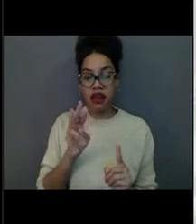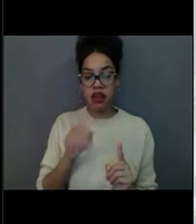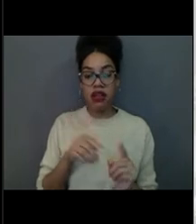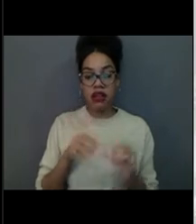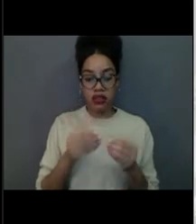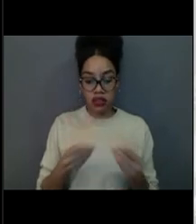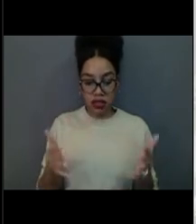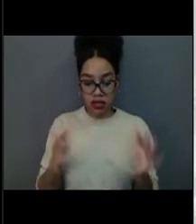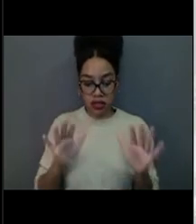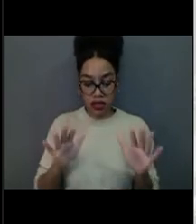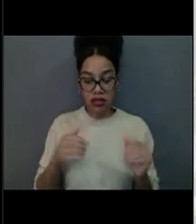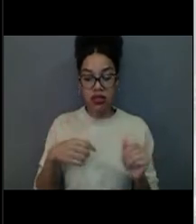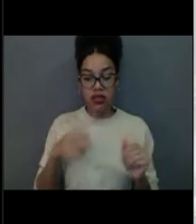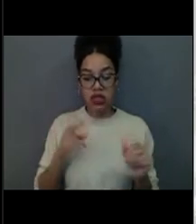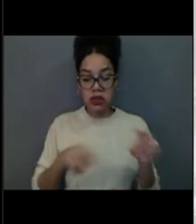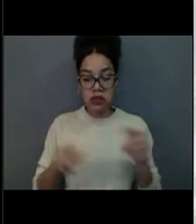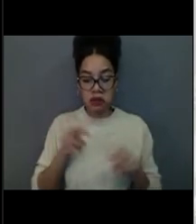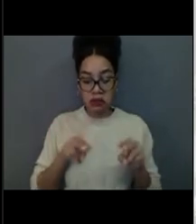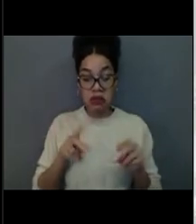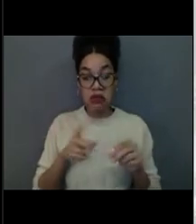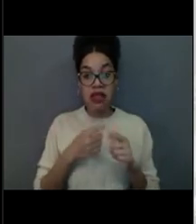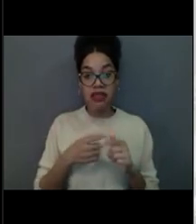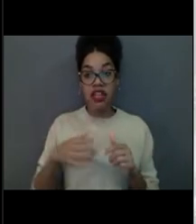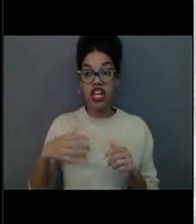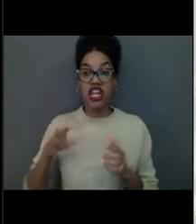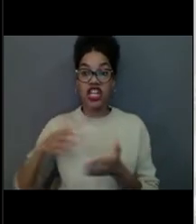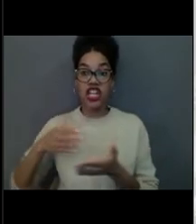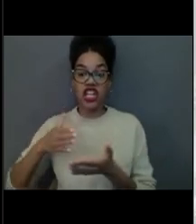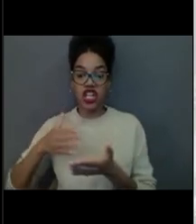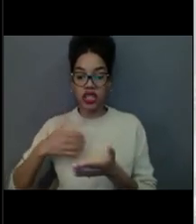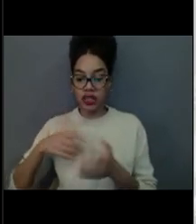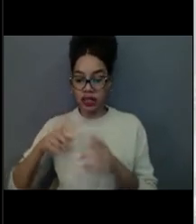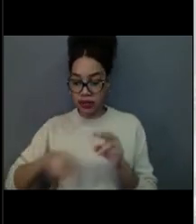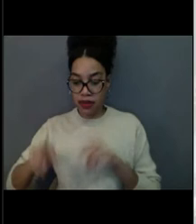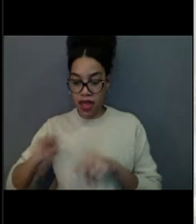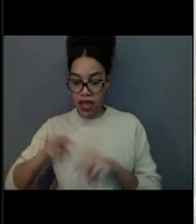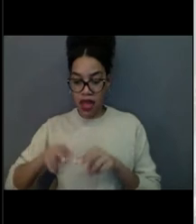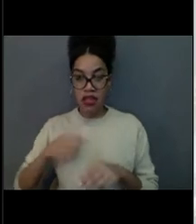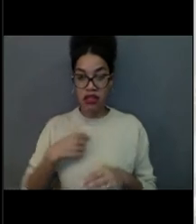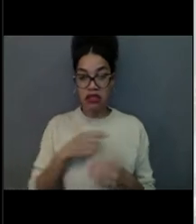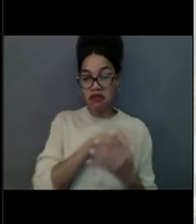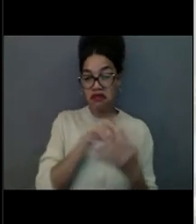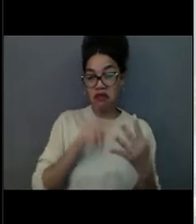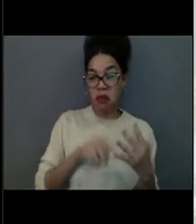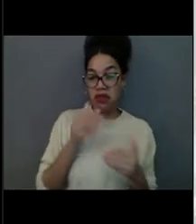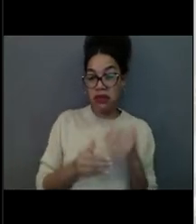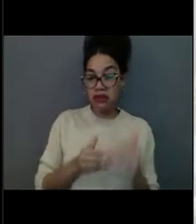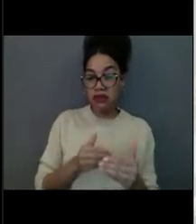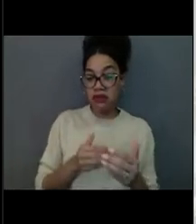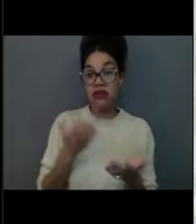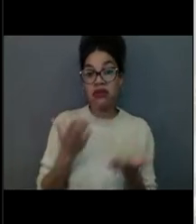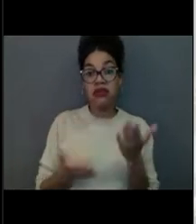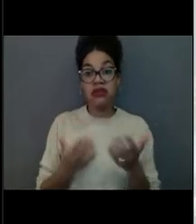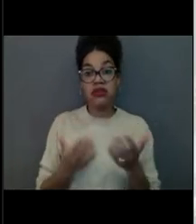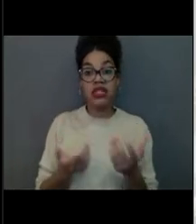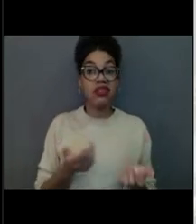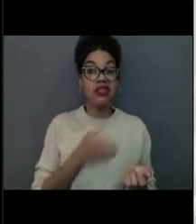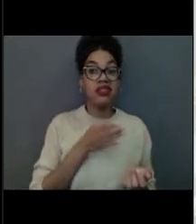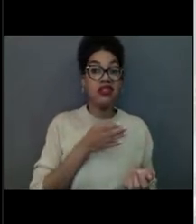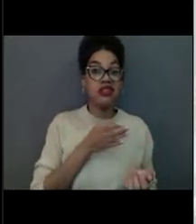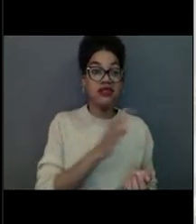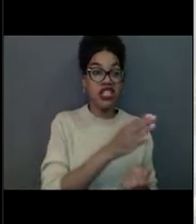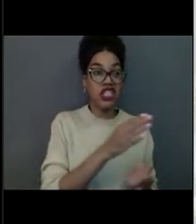the cooked state. But as far as getting something from the ocean to your plate, it may be 3 steps, it may be 40 steps